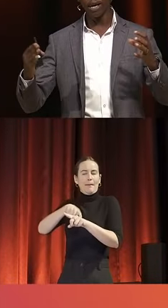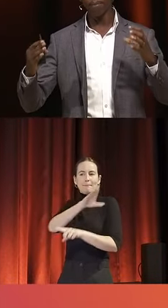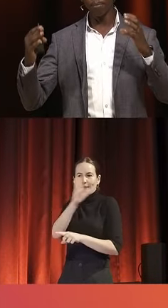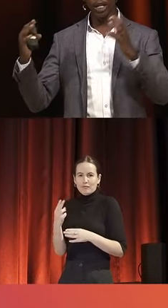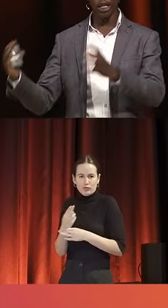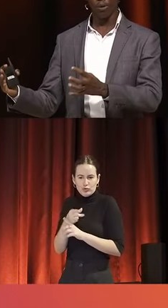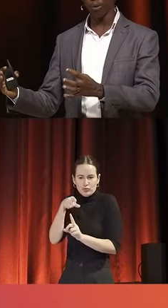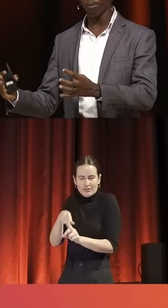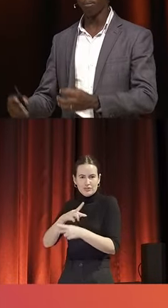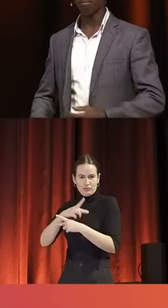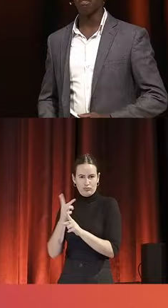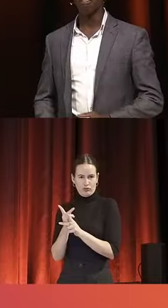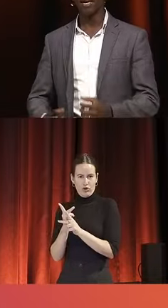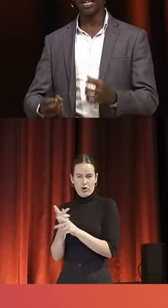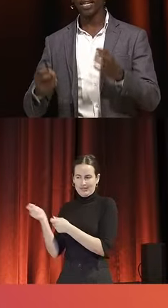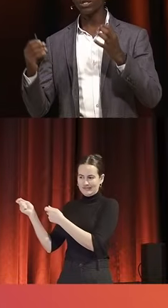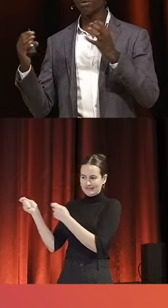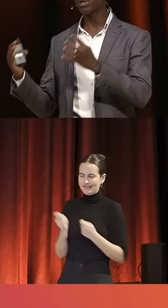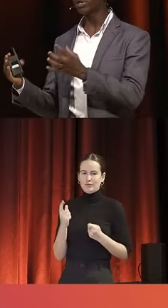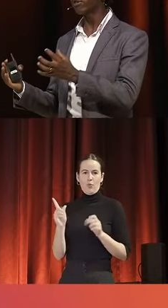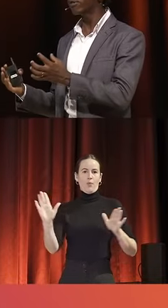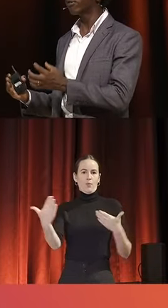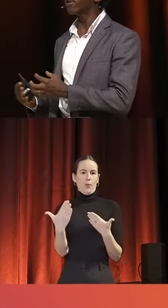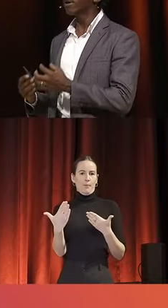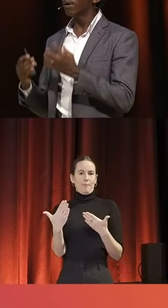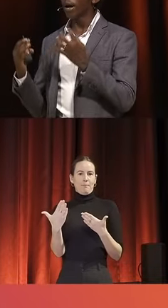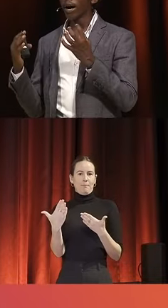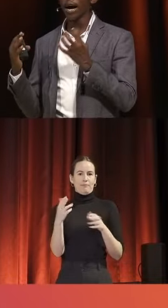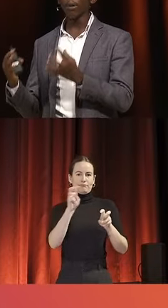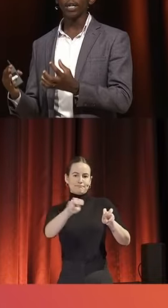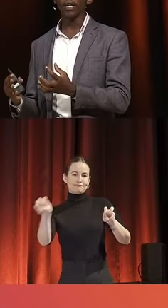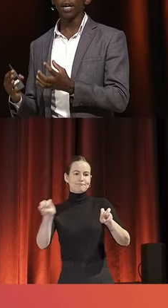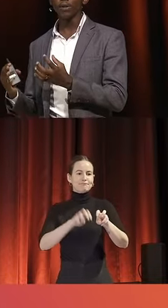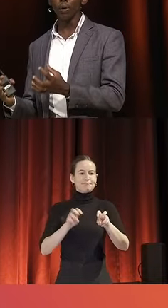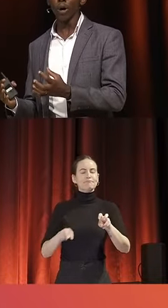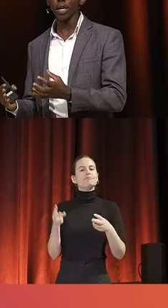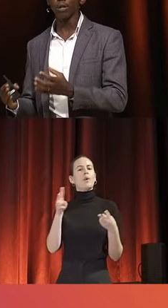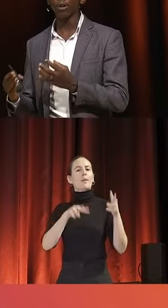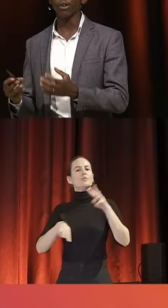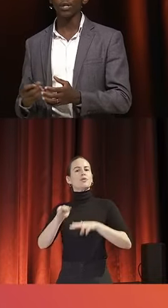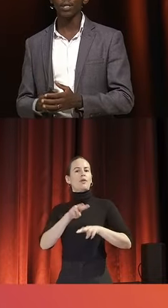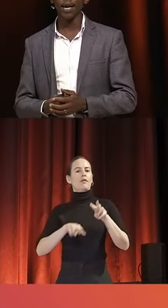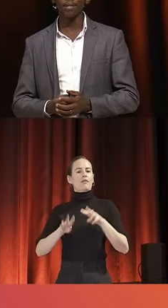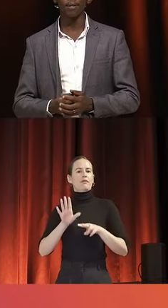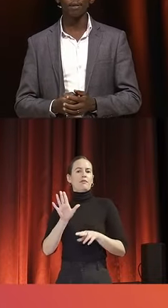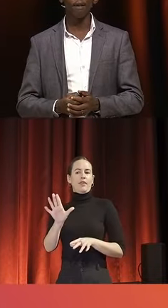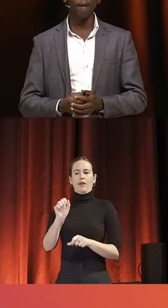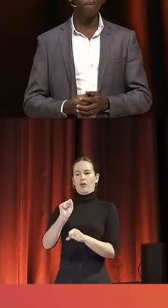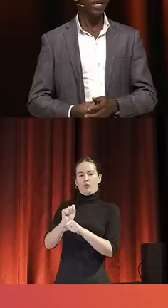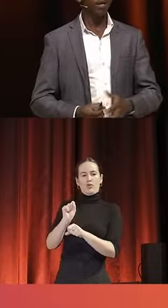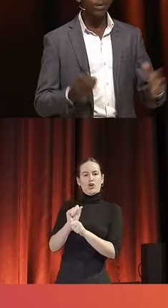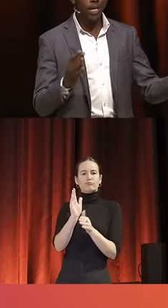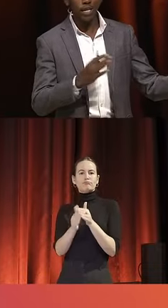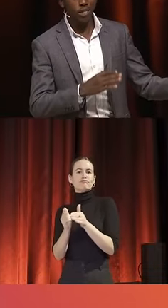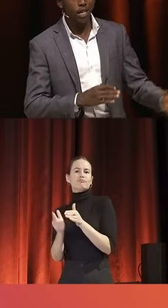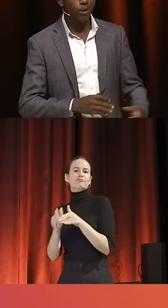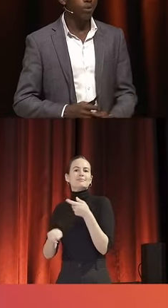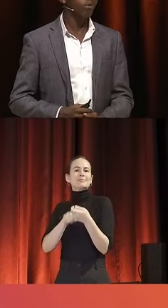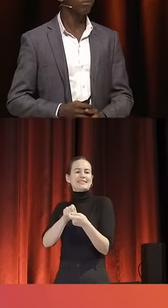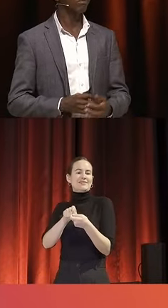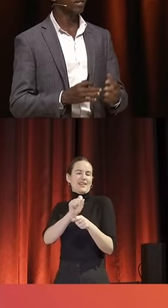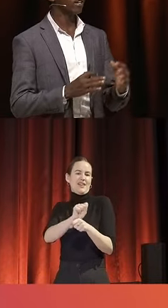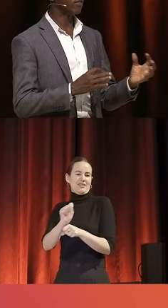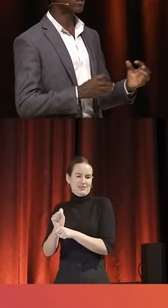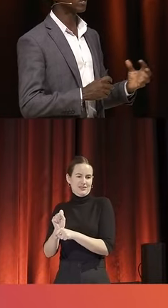put them in a room, and let us observe how they work on various tasks. And we sat in the other